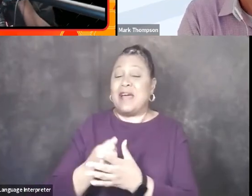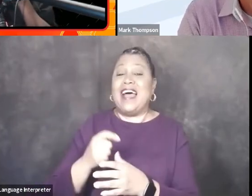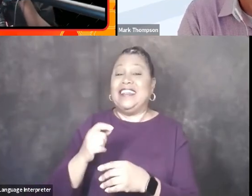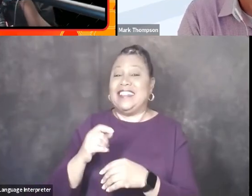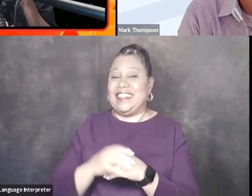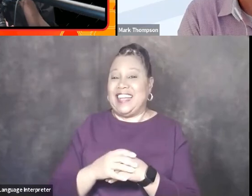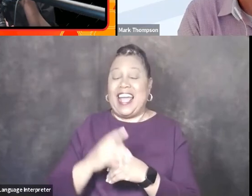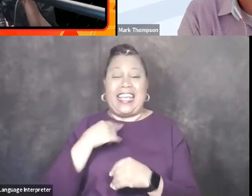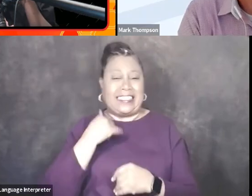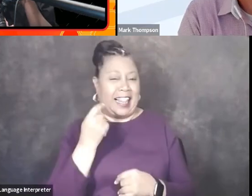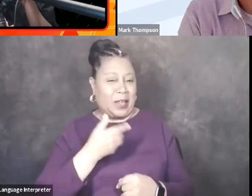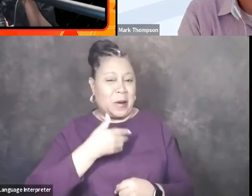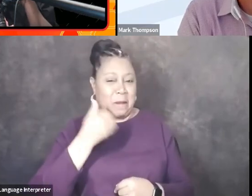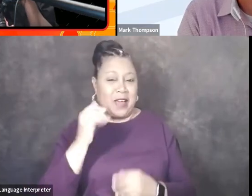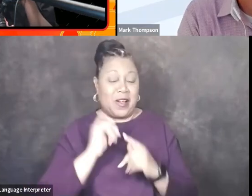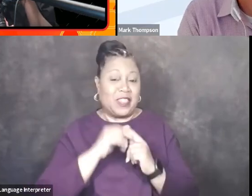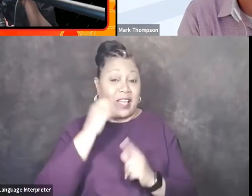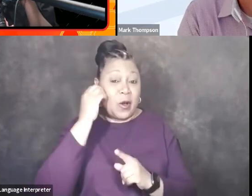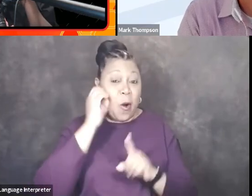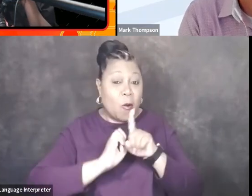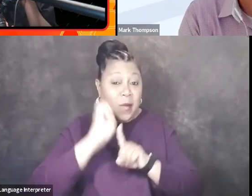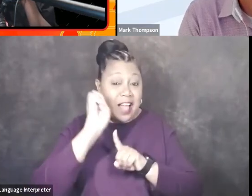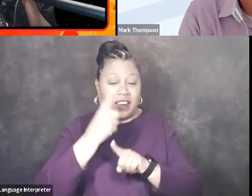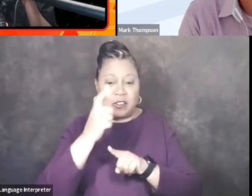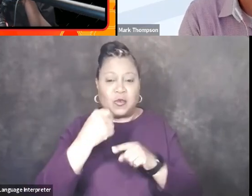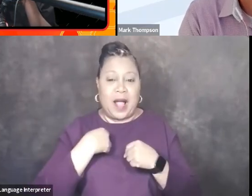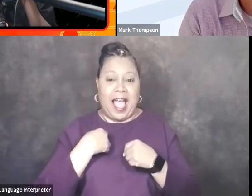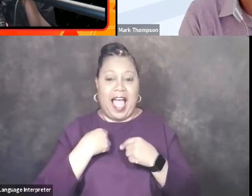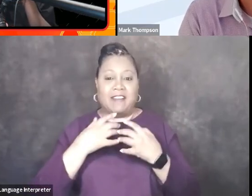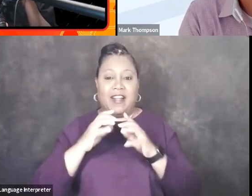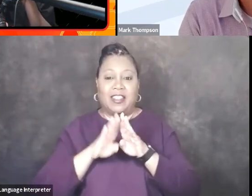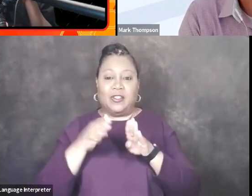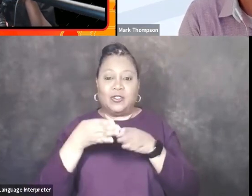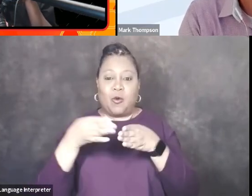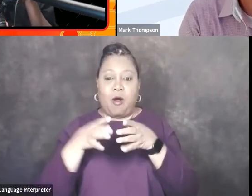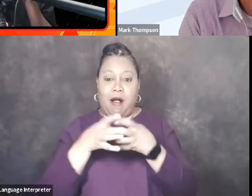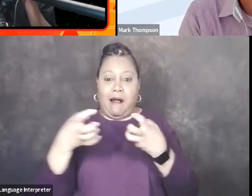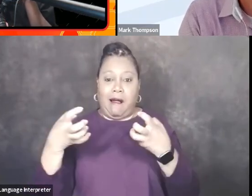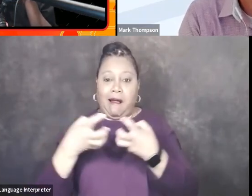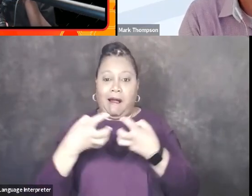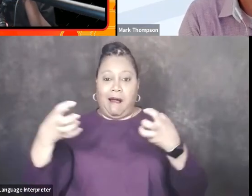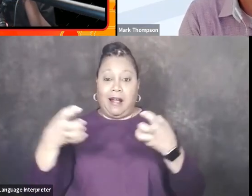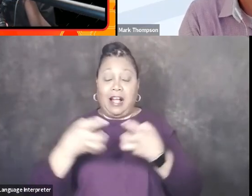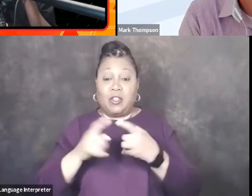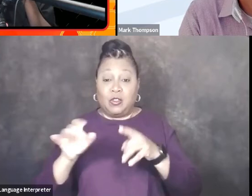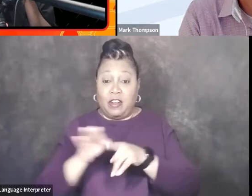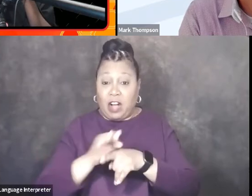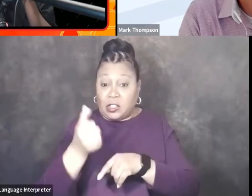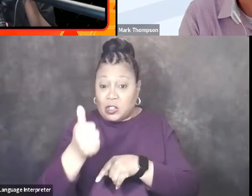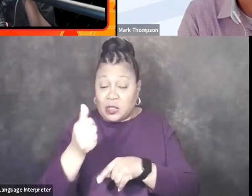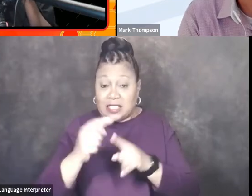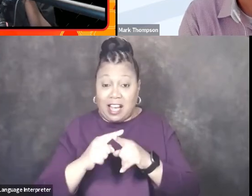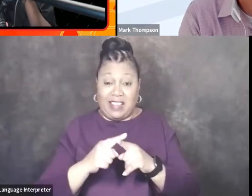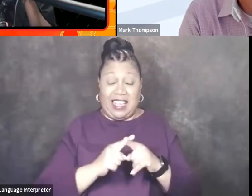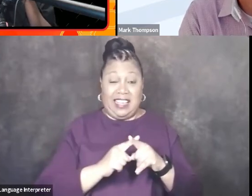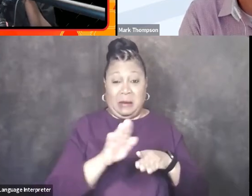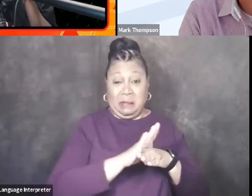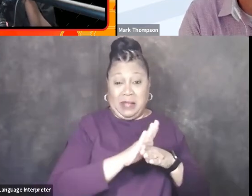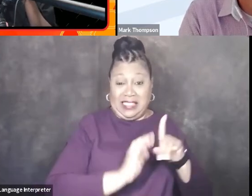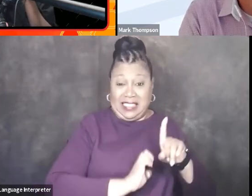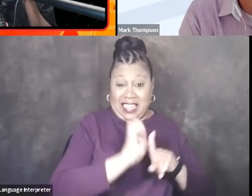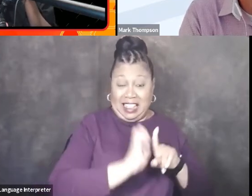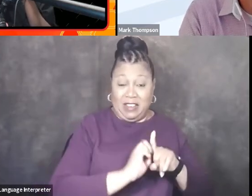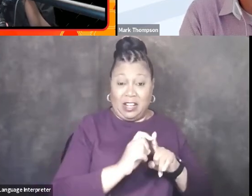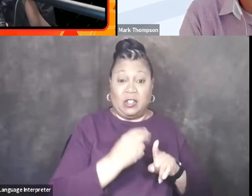outage? it's a little better in a home elevator just because you have the accordion door that you can actually function yourself. In a commercial elevator, the doors, if